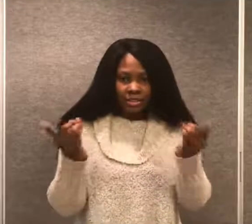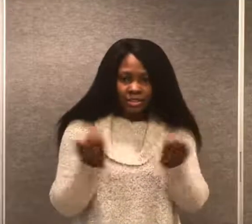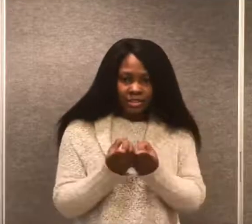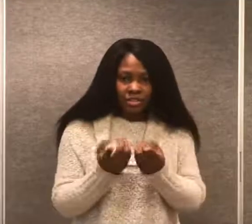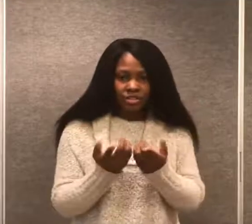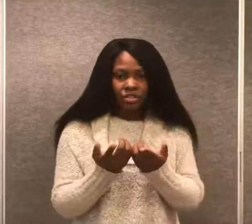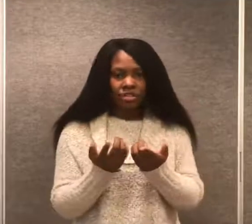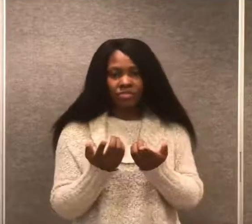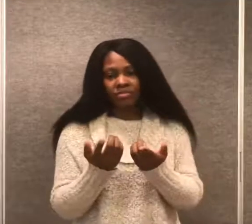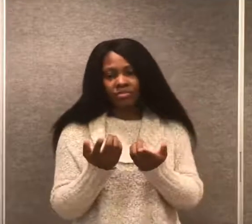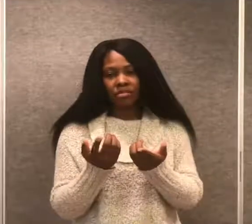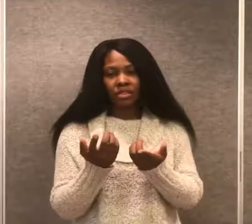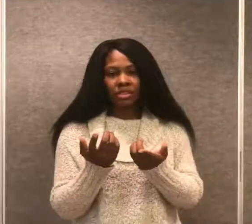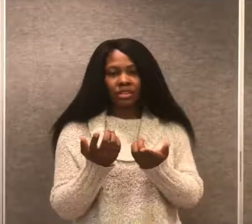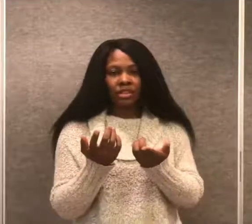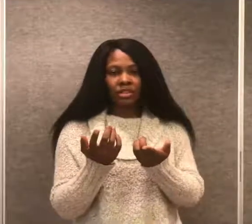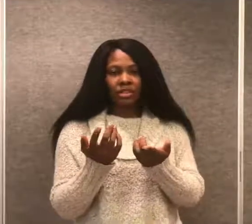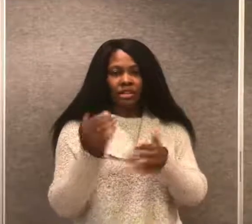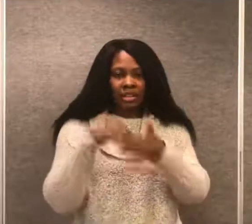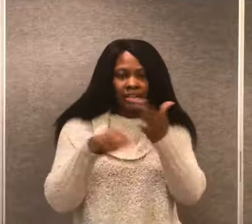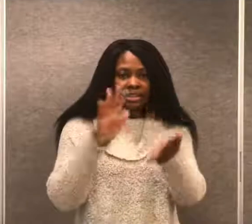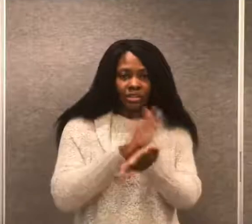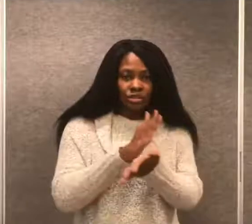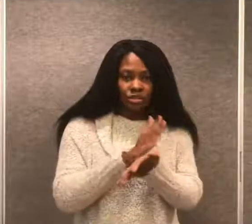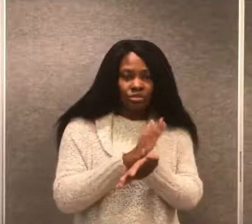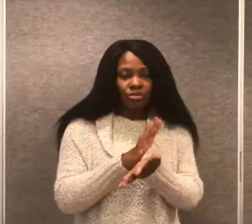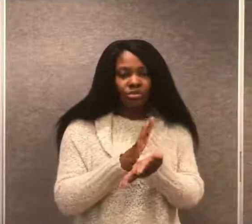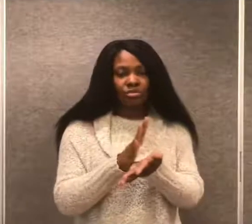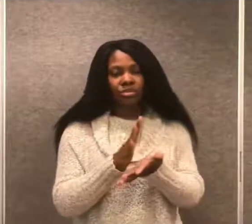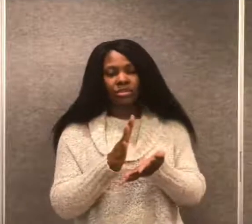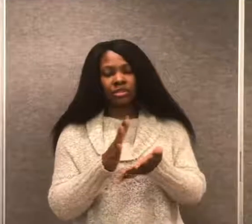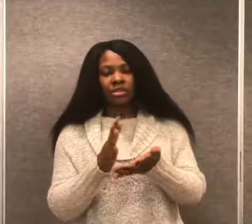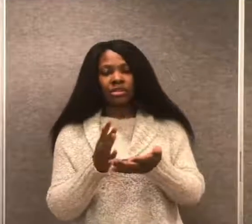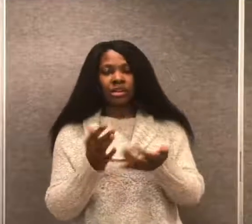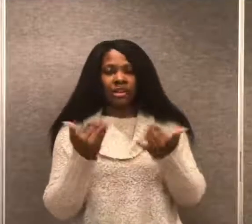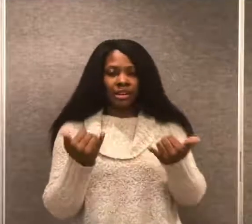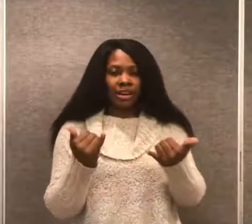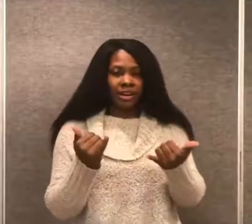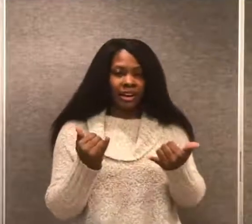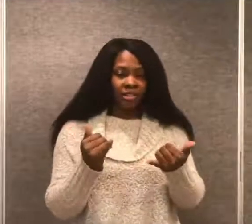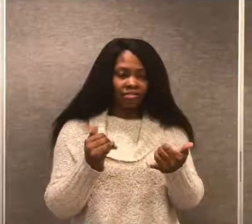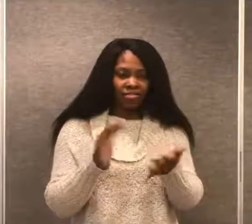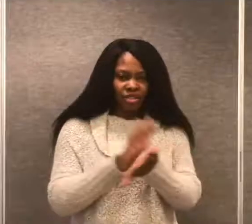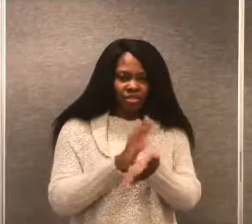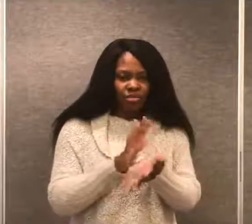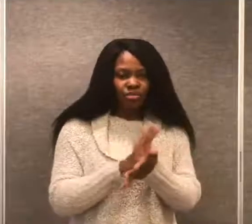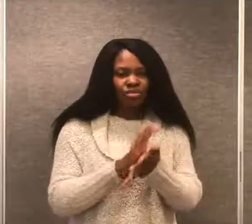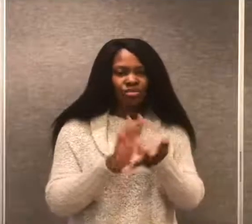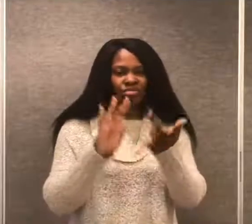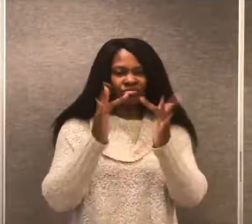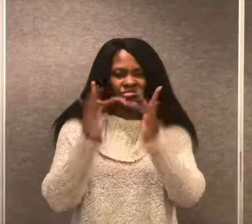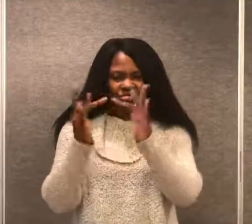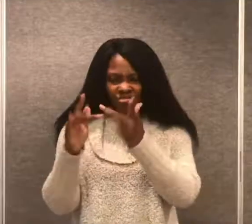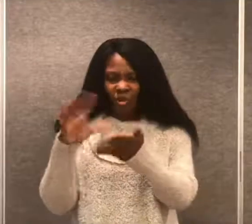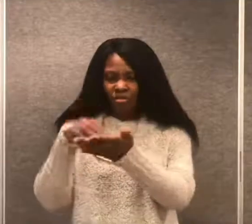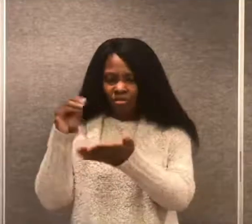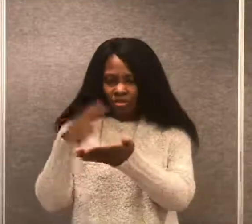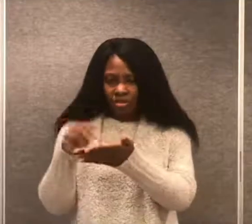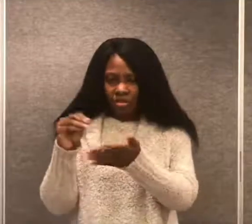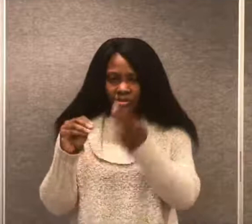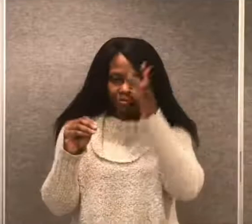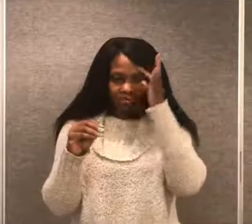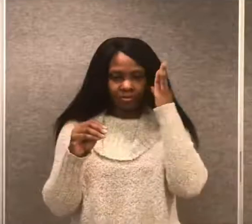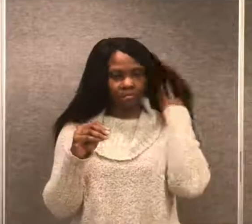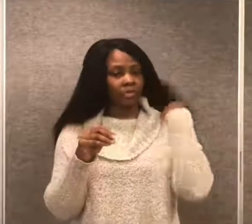be on fully remote status, they will not be coming in. And we can still give them their services at home. However, the services are